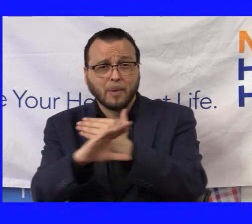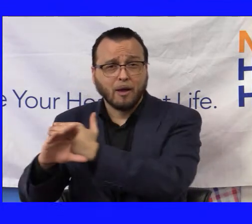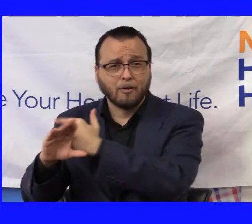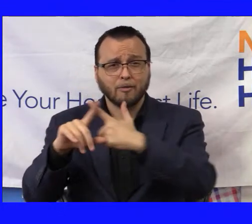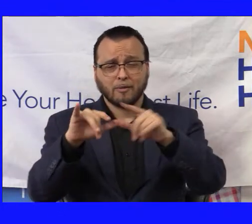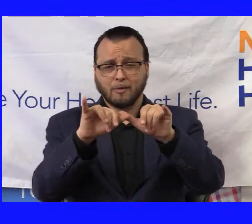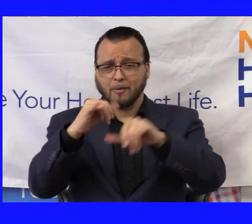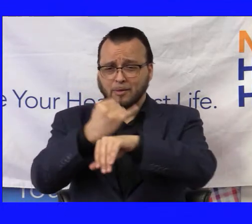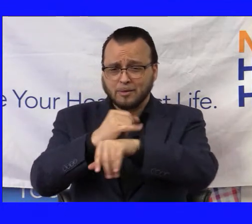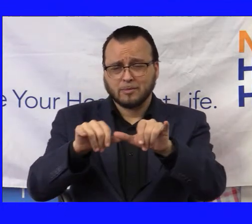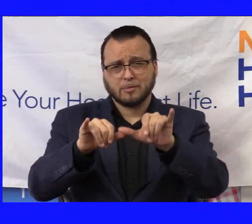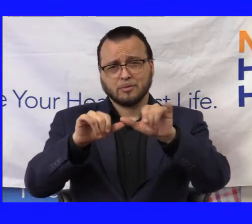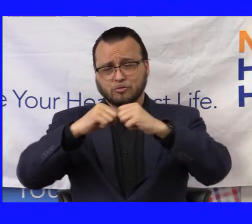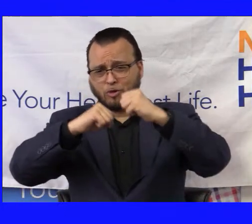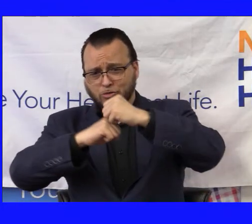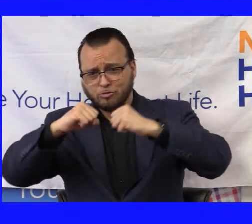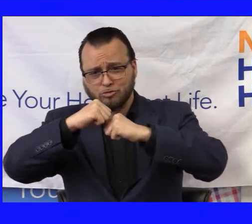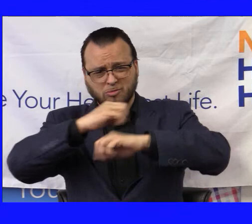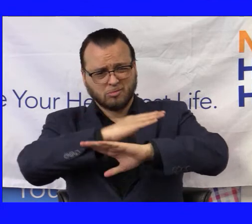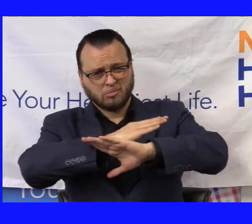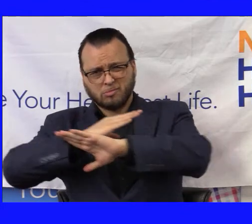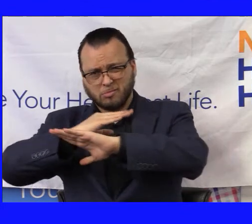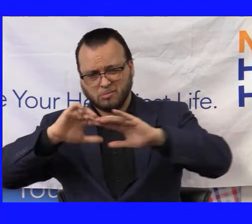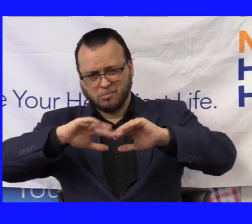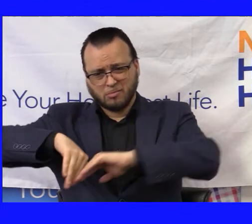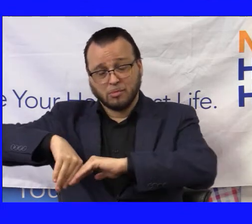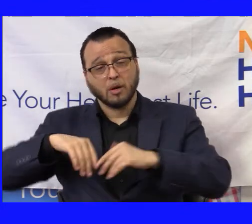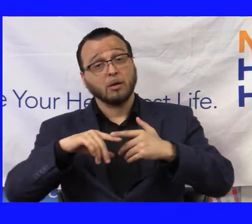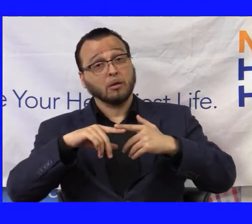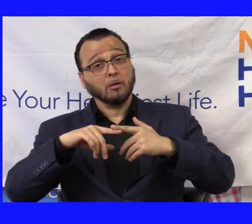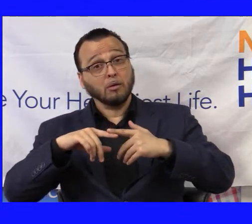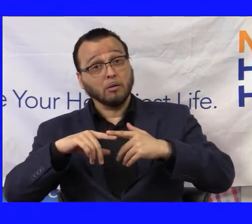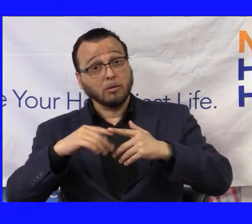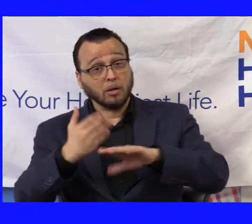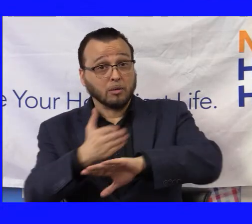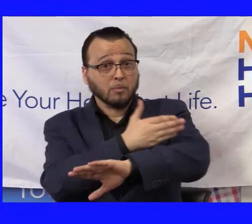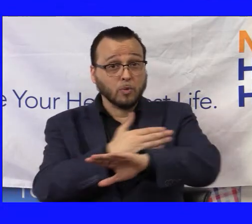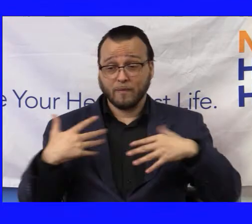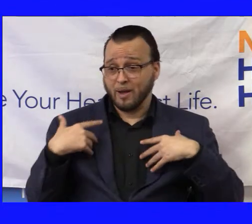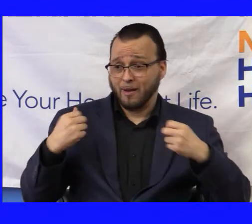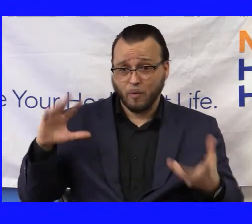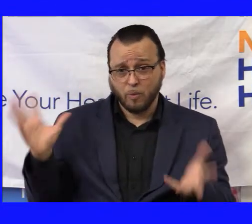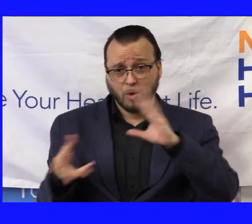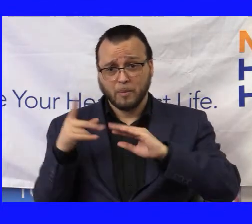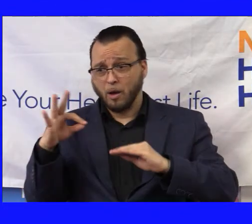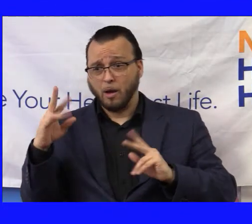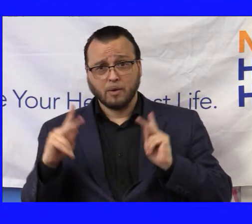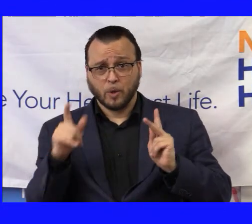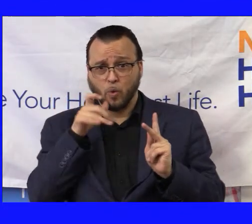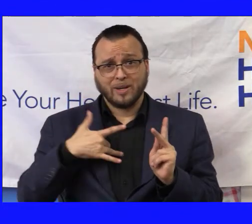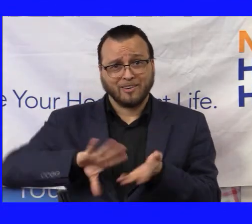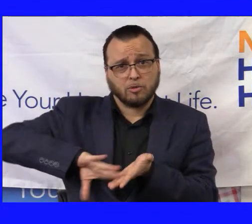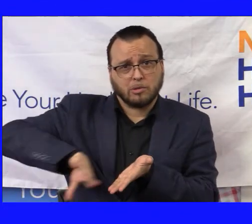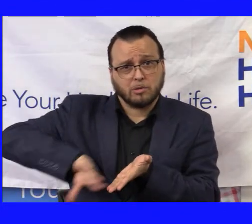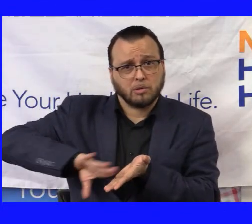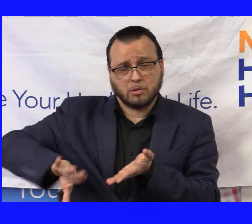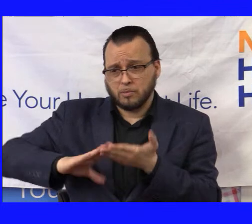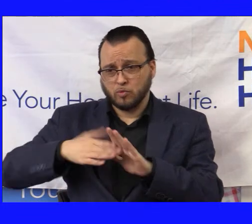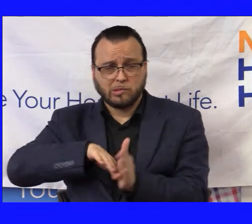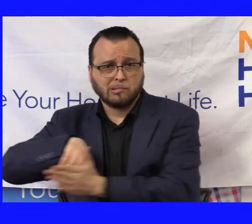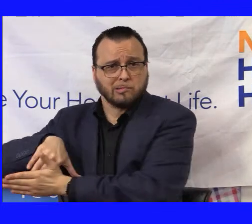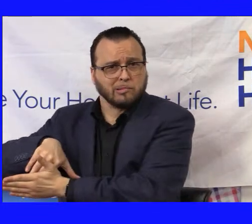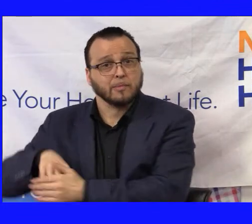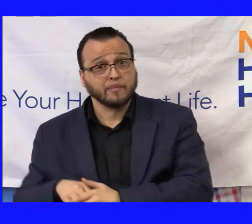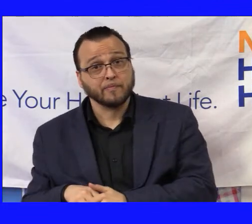and structural inequities, and improving the health and well-being of segregated and marginalized communities. Our Equity and